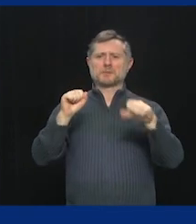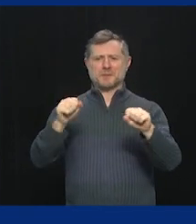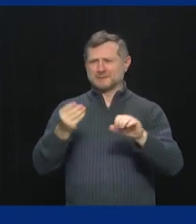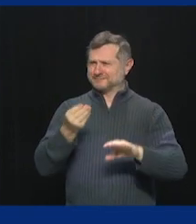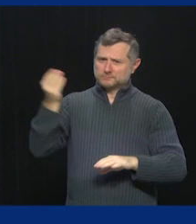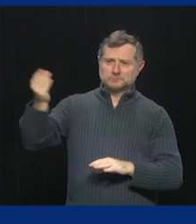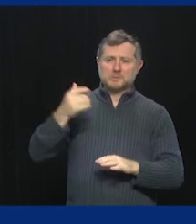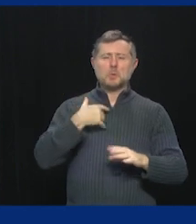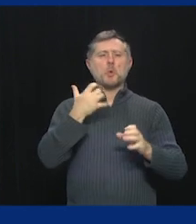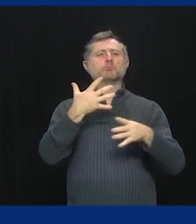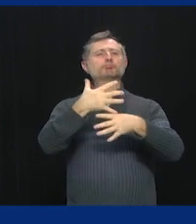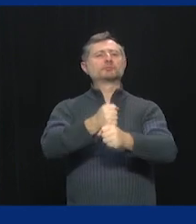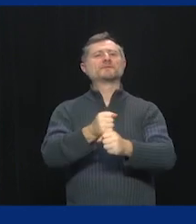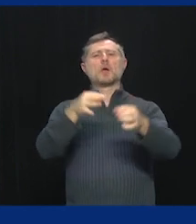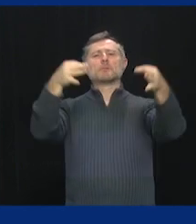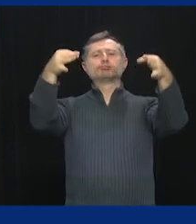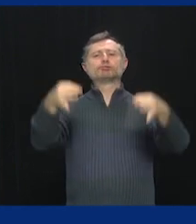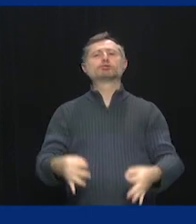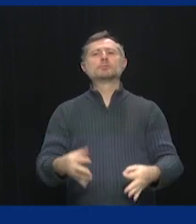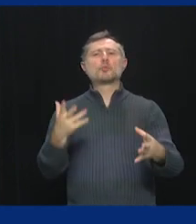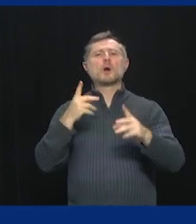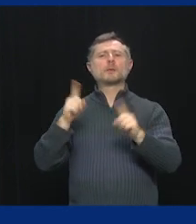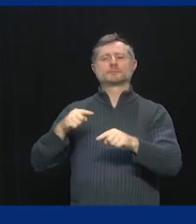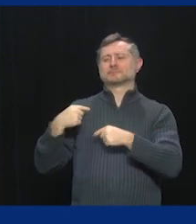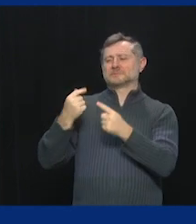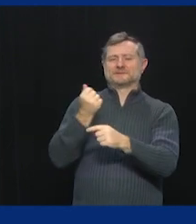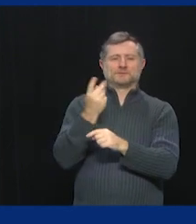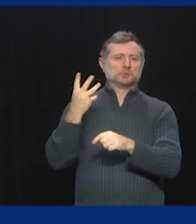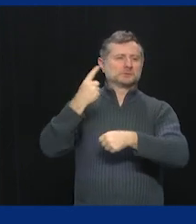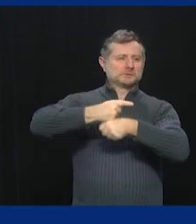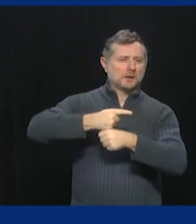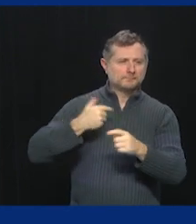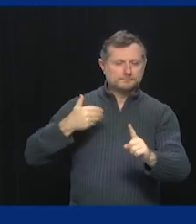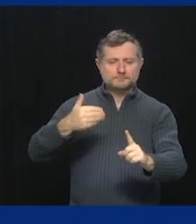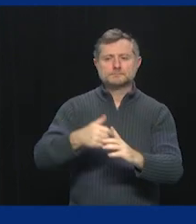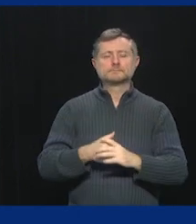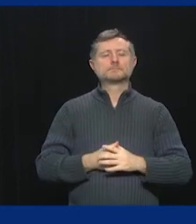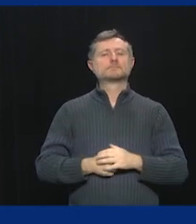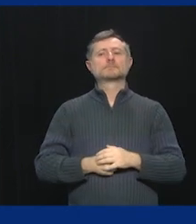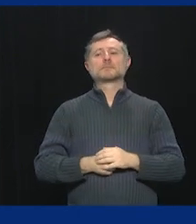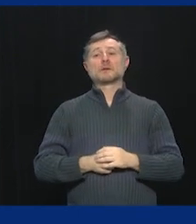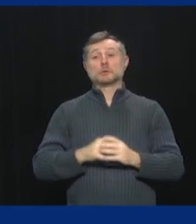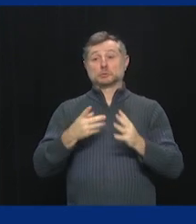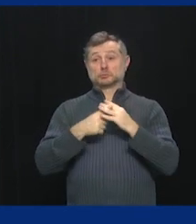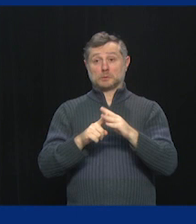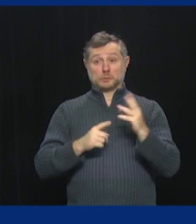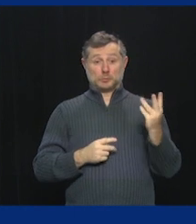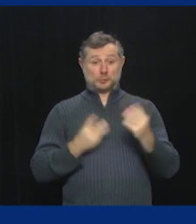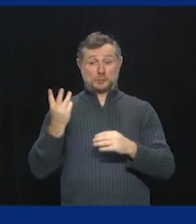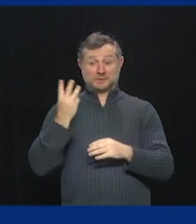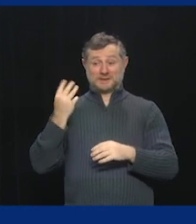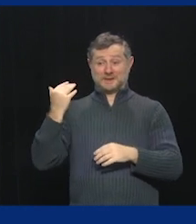of where we've come in the last days since that horrific events of Wednesday evening, when we literally saw